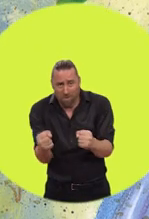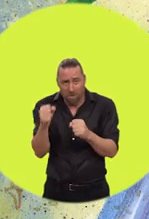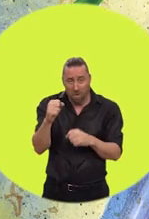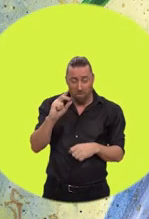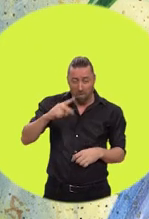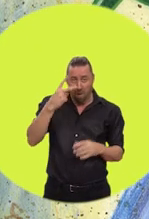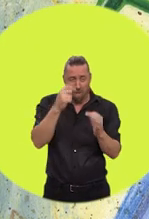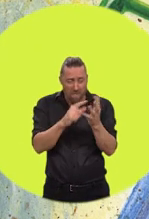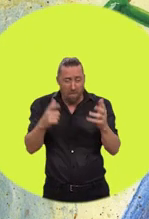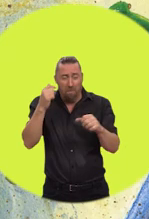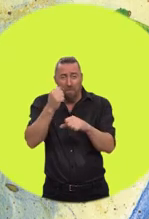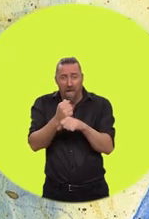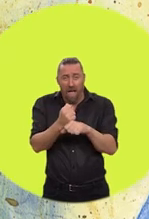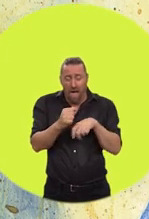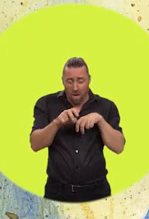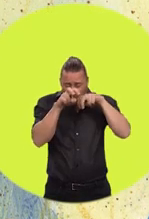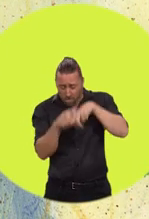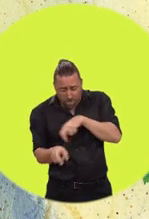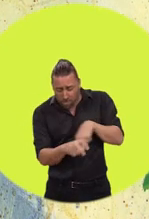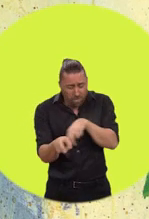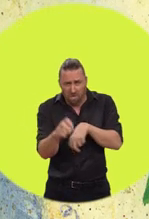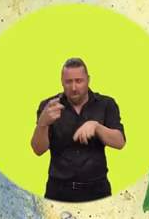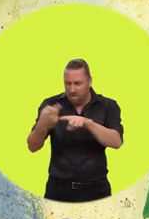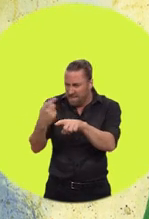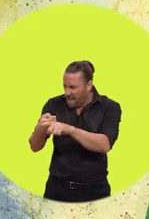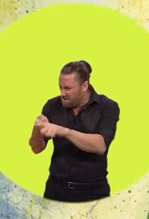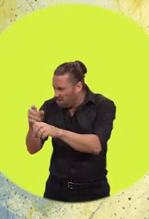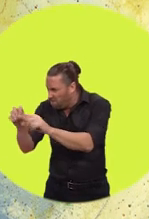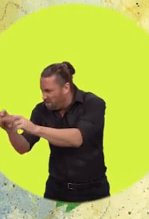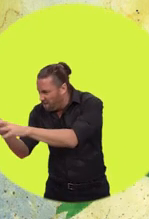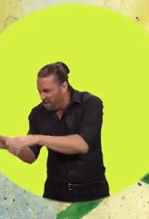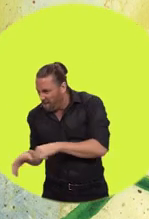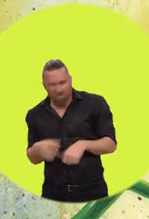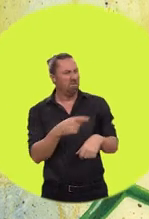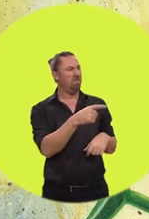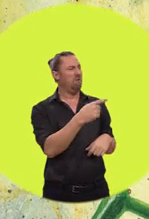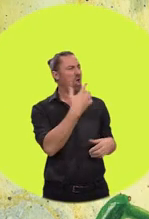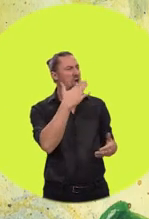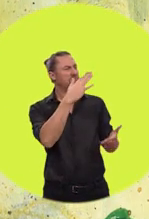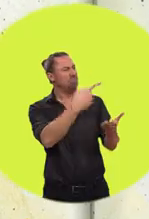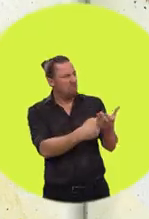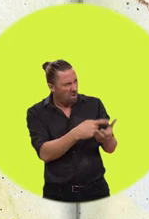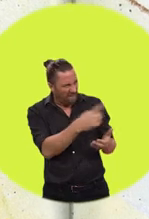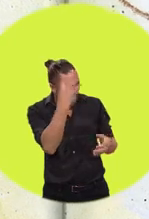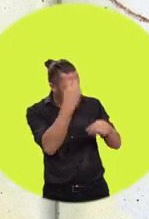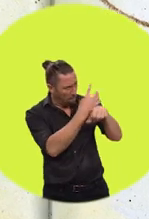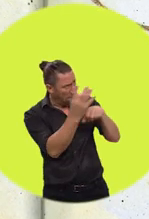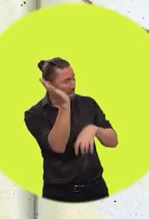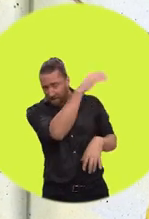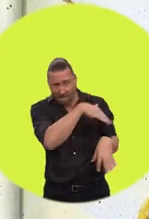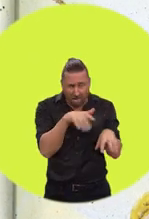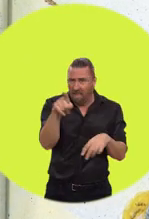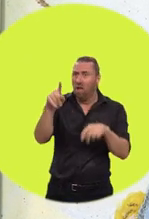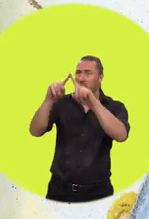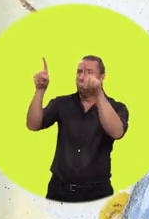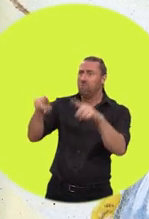June zoomed past piles of potato peels, bumped around the mound of hairy hot dogs, and screeched